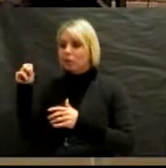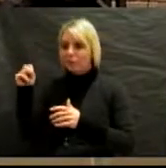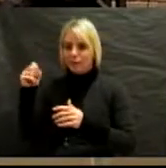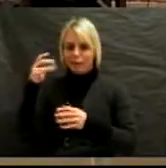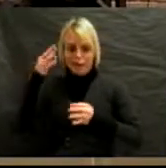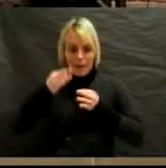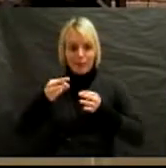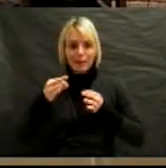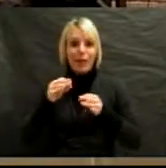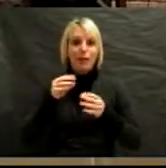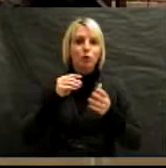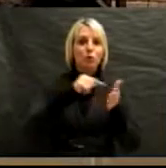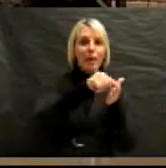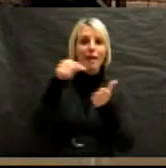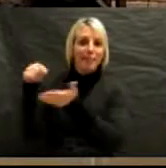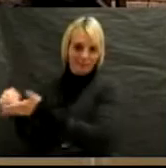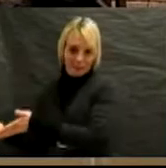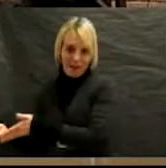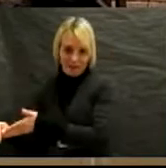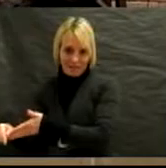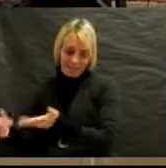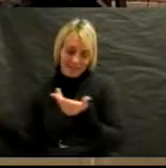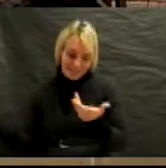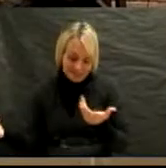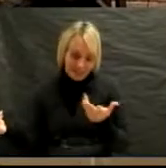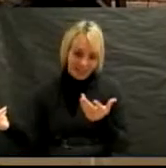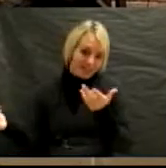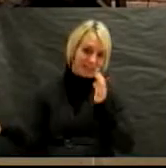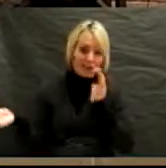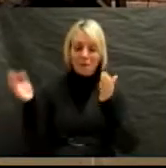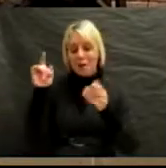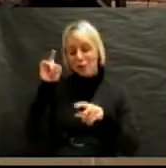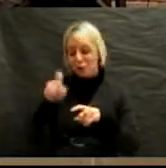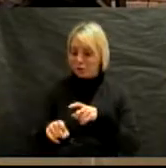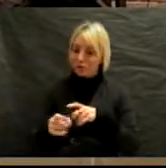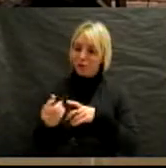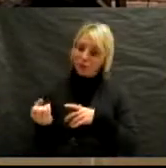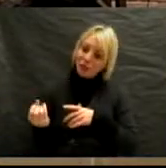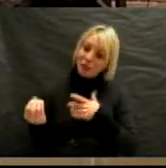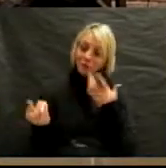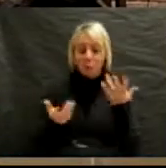painted with the same brush as the city council and the county commissioners.